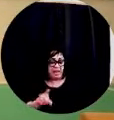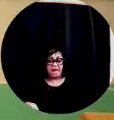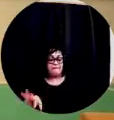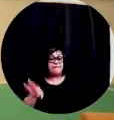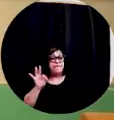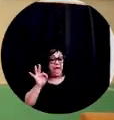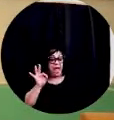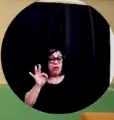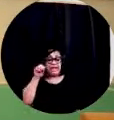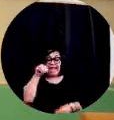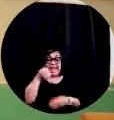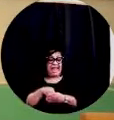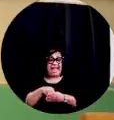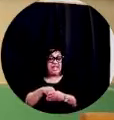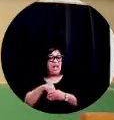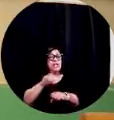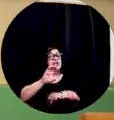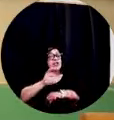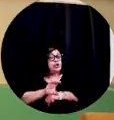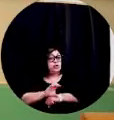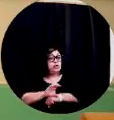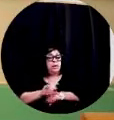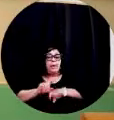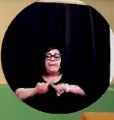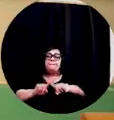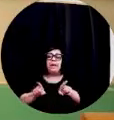But the worst fight in a church